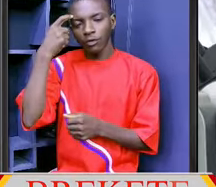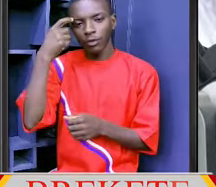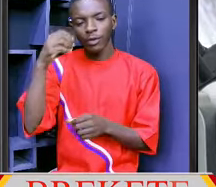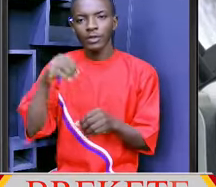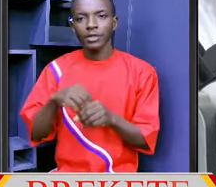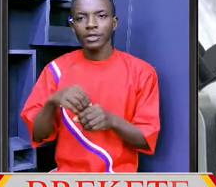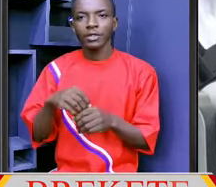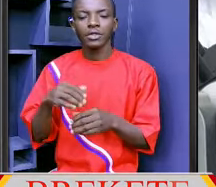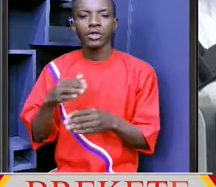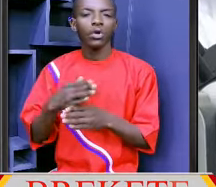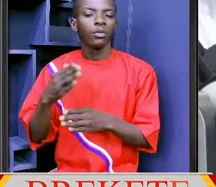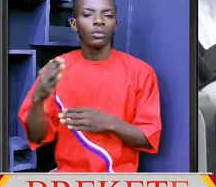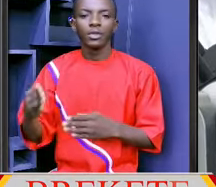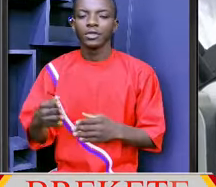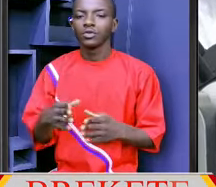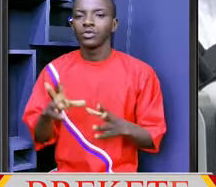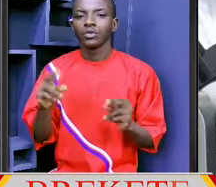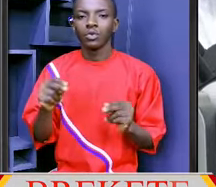in totality.